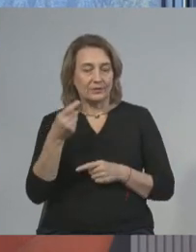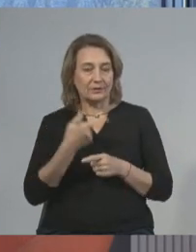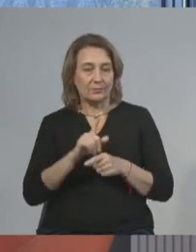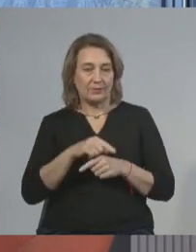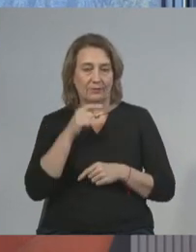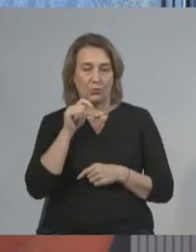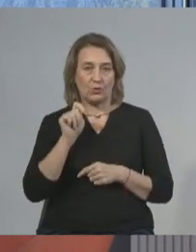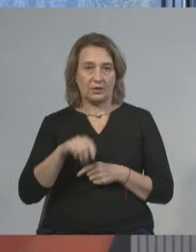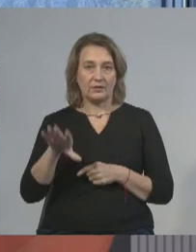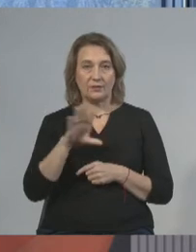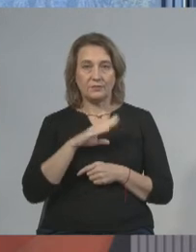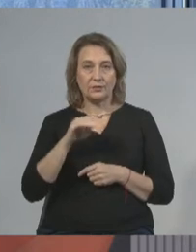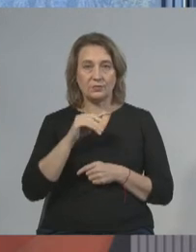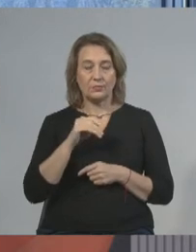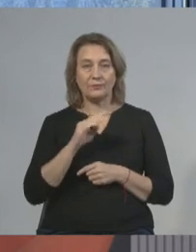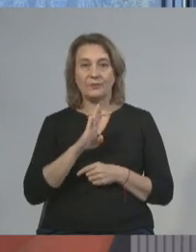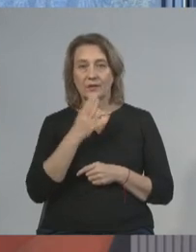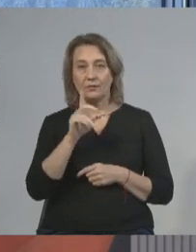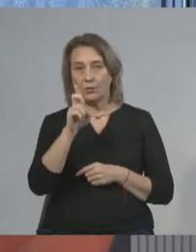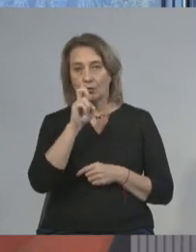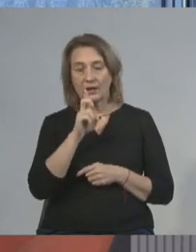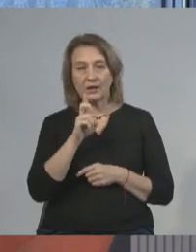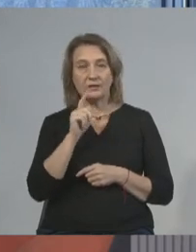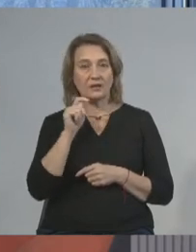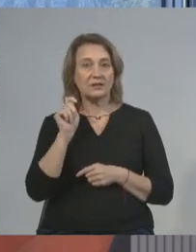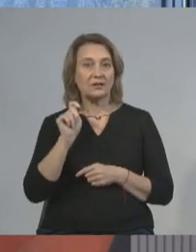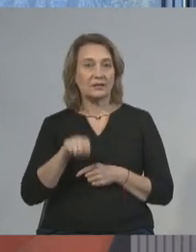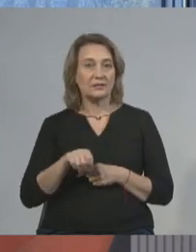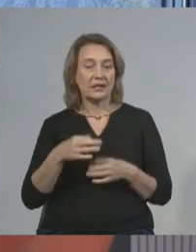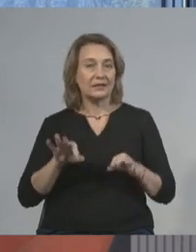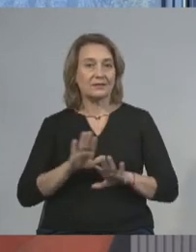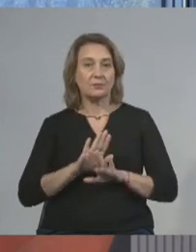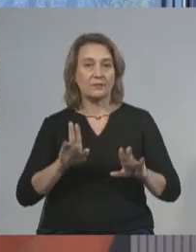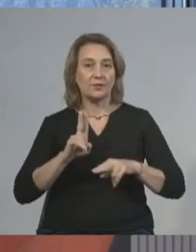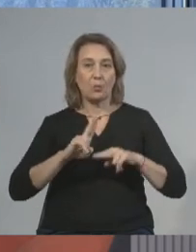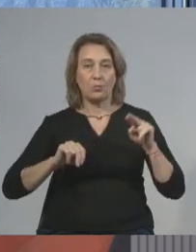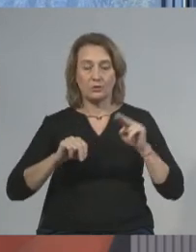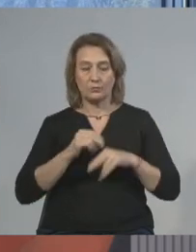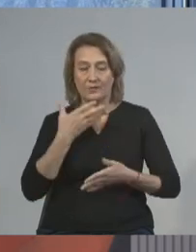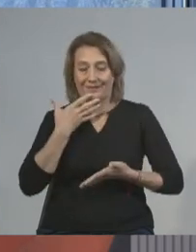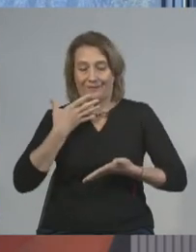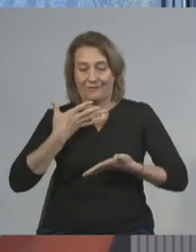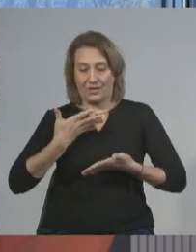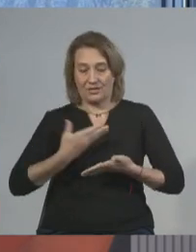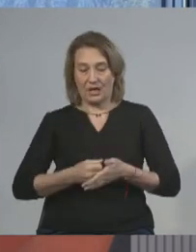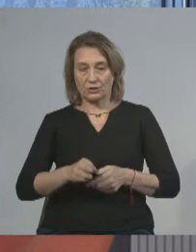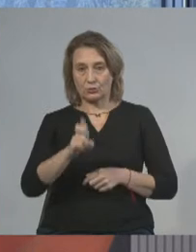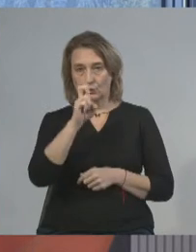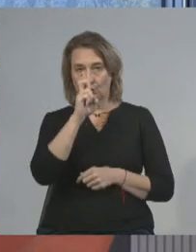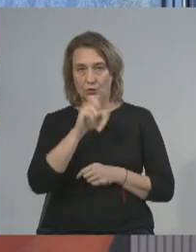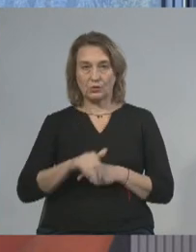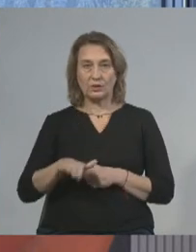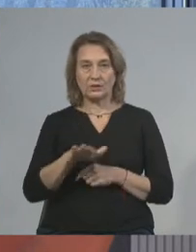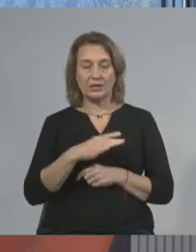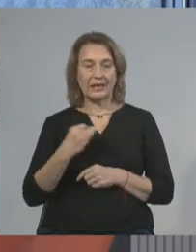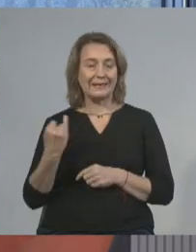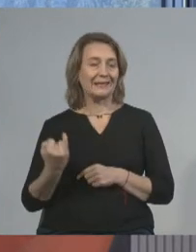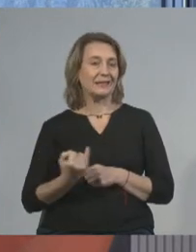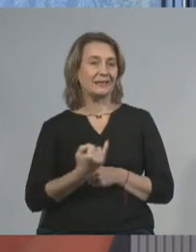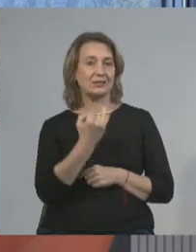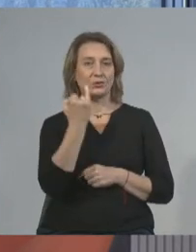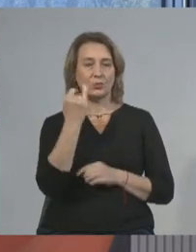in the parliament of ukraine this narrative is about uh the failure of ukraine to build its own